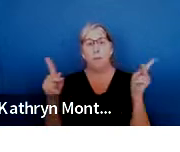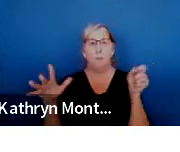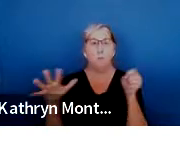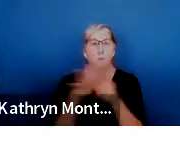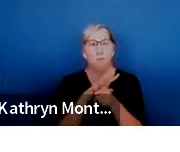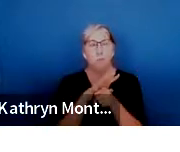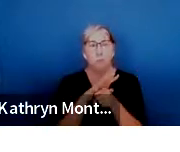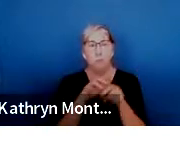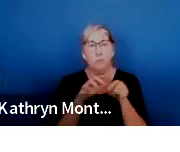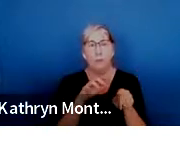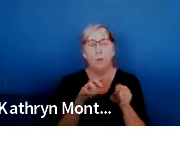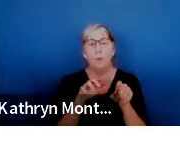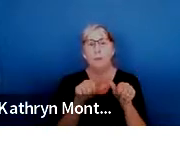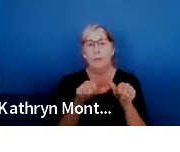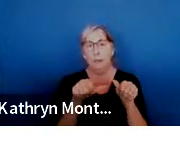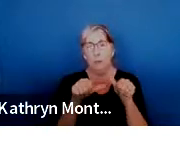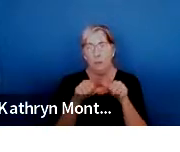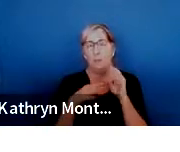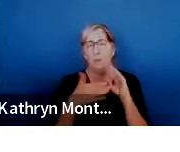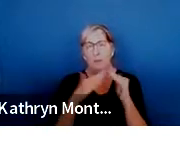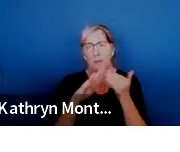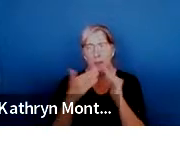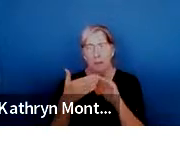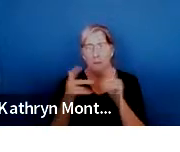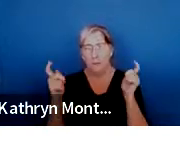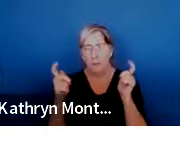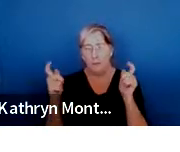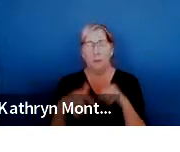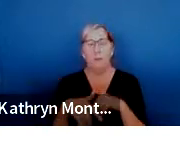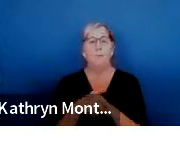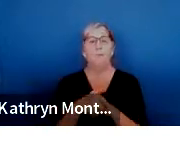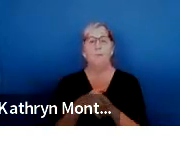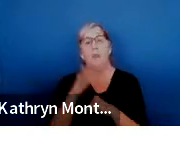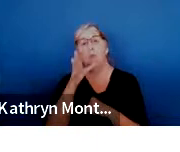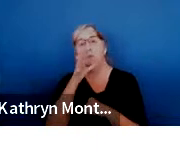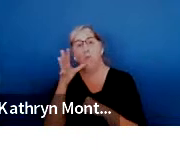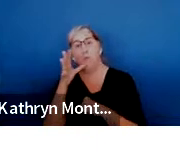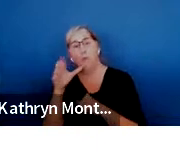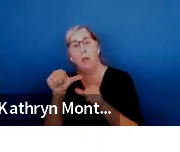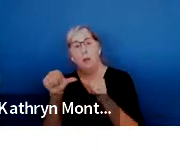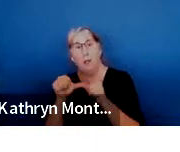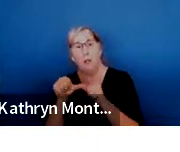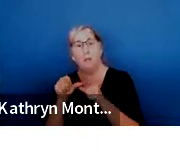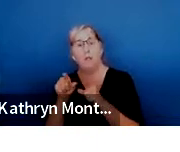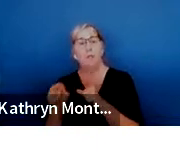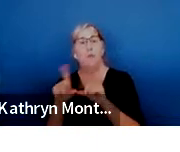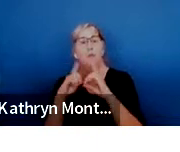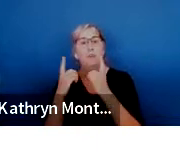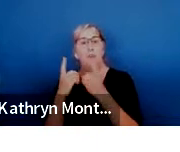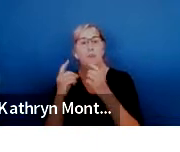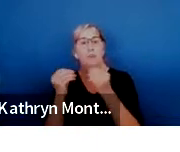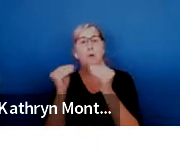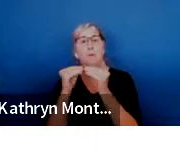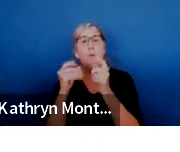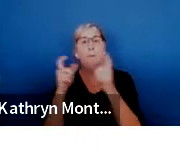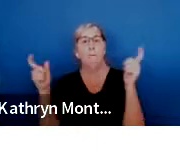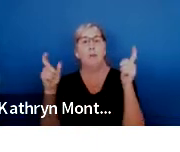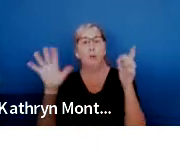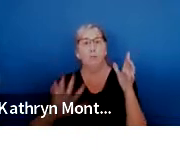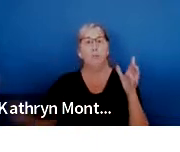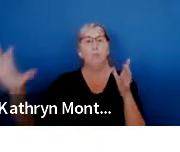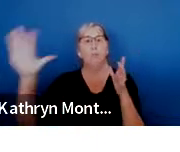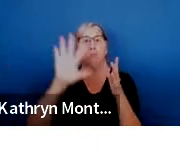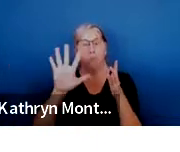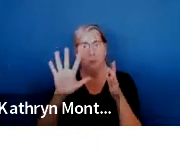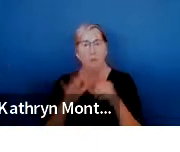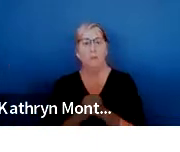in those metropolitan areas. Out in the rural parts of the state, those districts cover a lot more square miles.